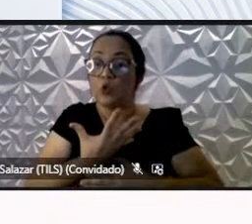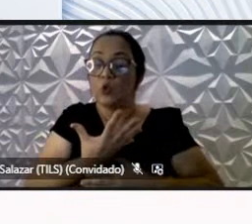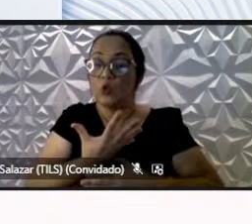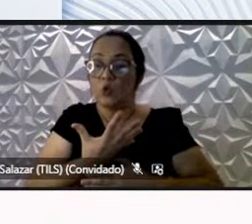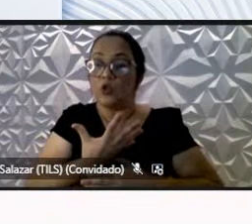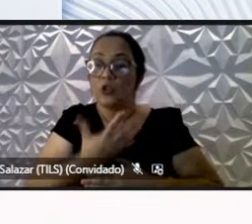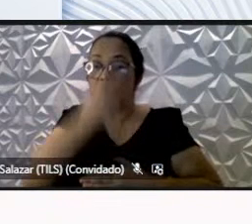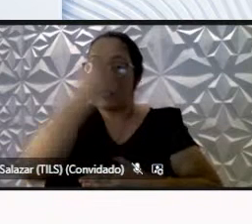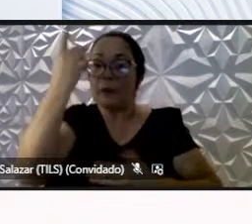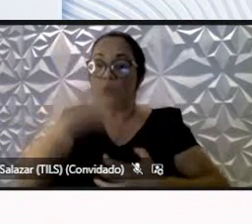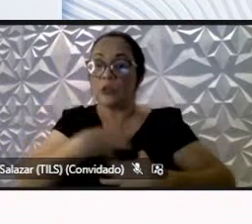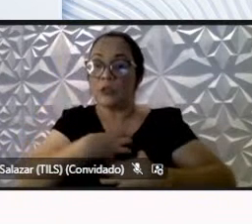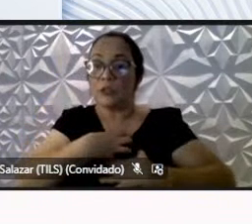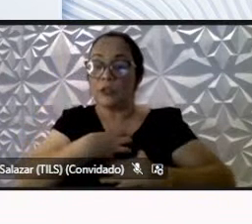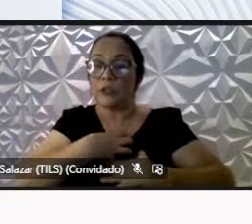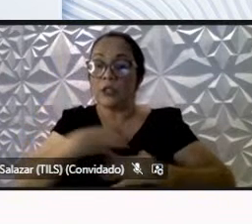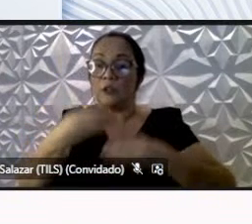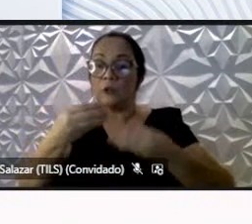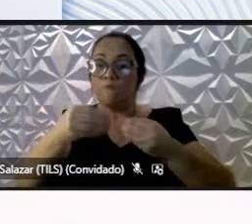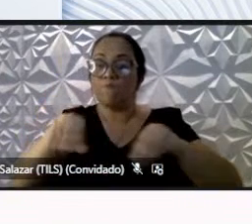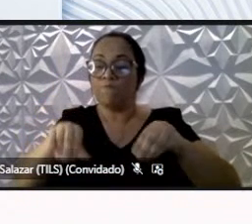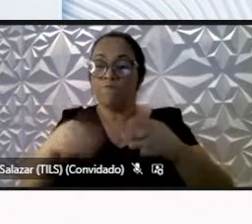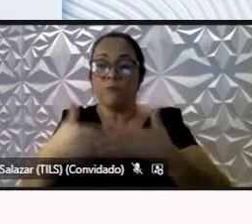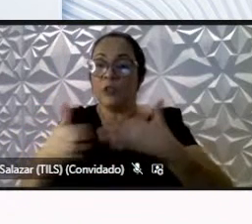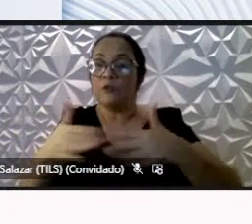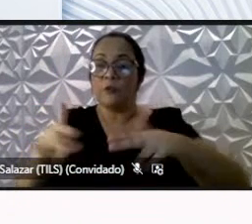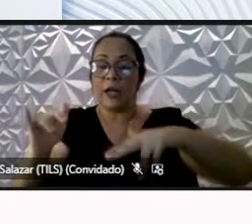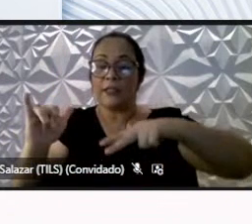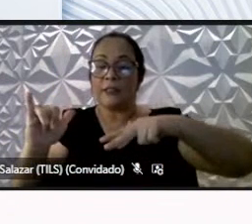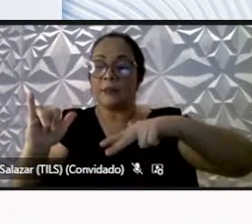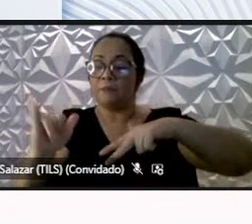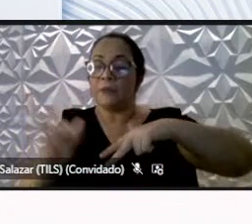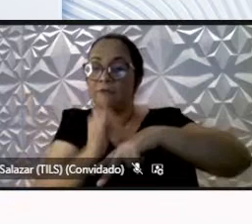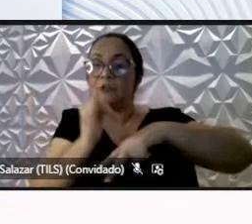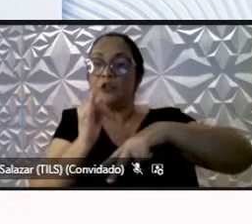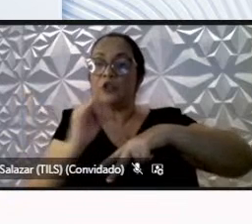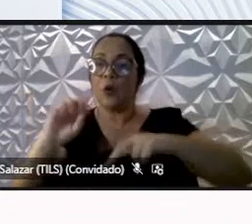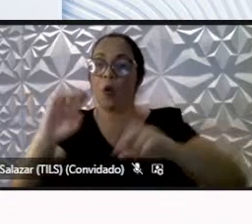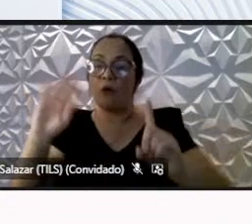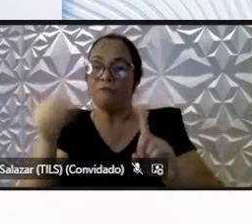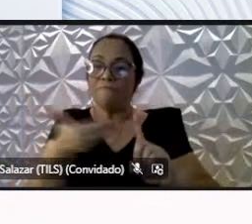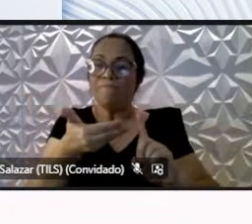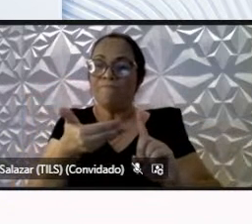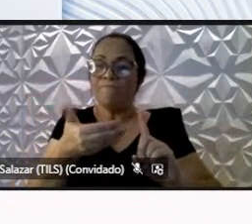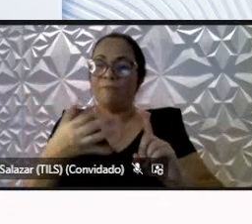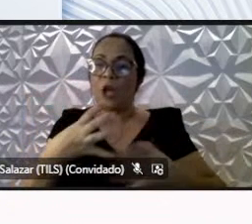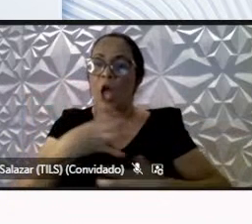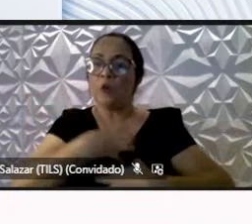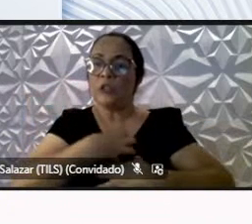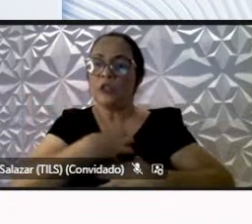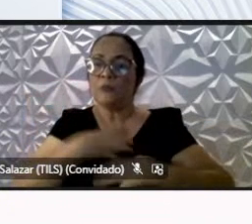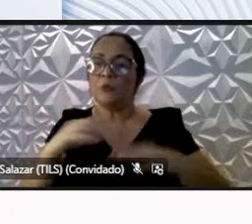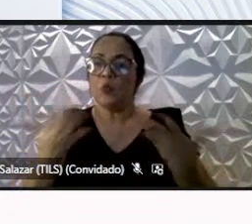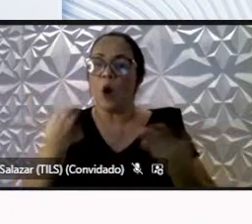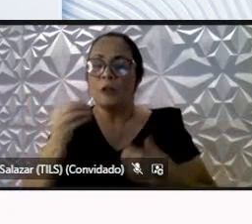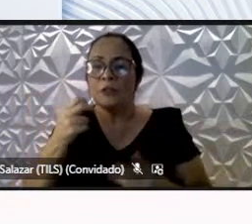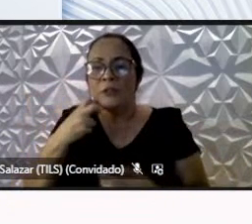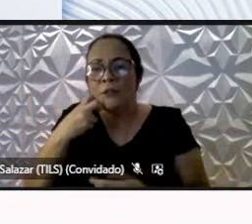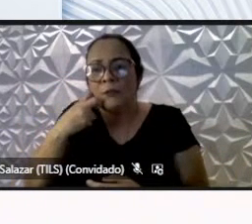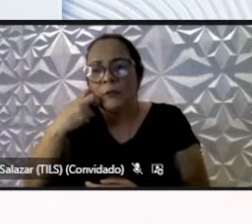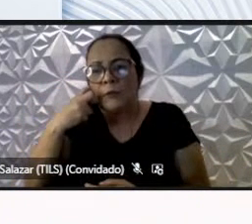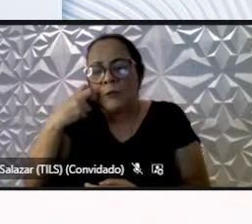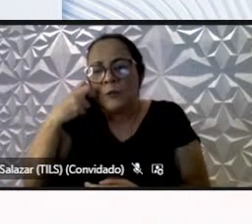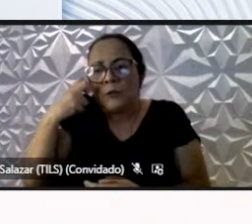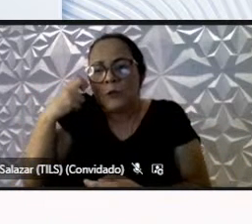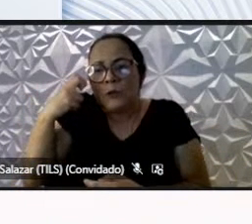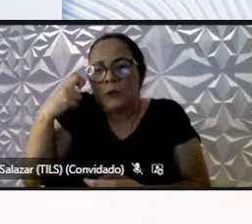sofridos e cometidos, isso vale para a vítima e vale para o ofensor, é a vergonha. A vergonha, ela surge de uma maneira muito forte